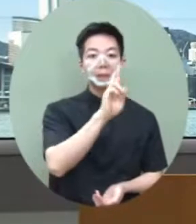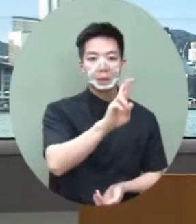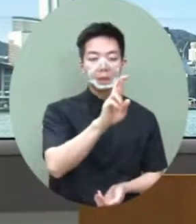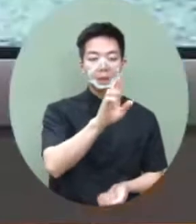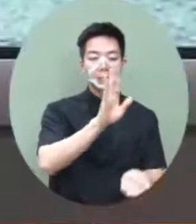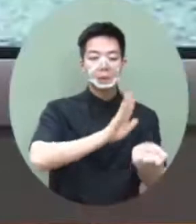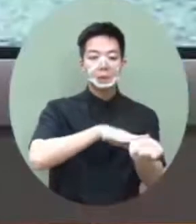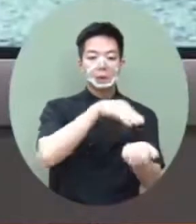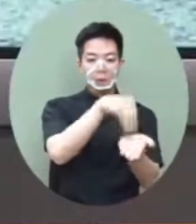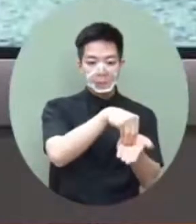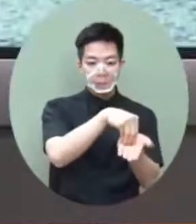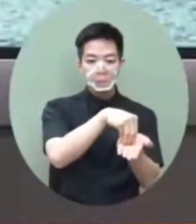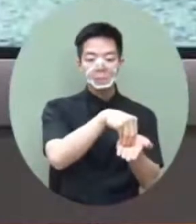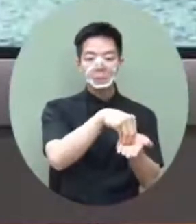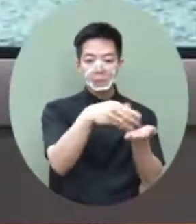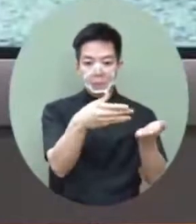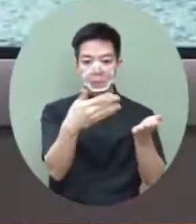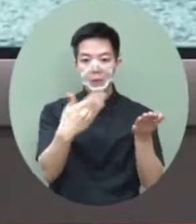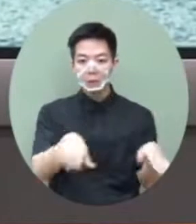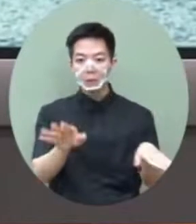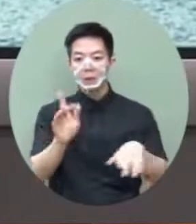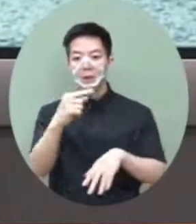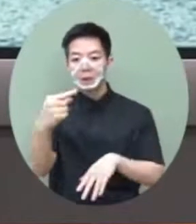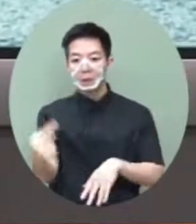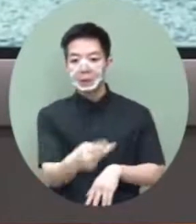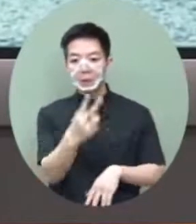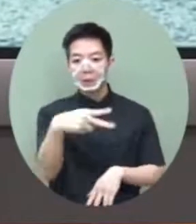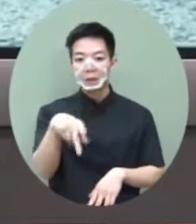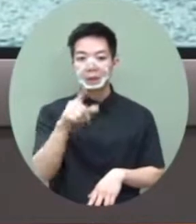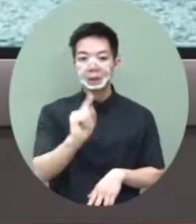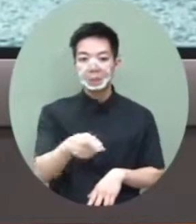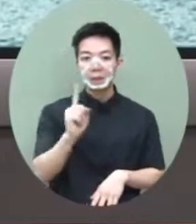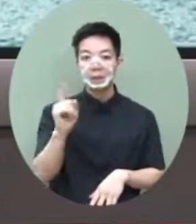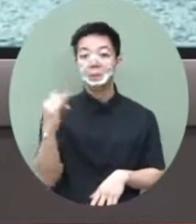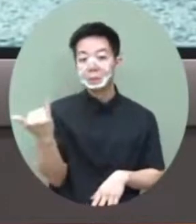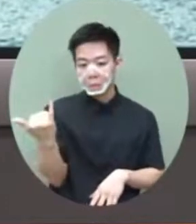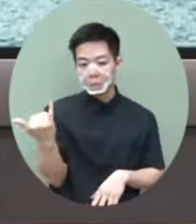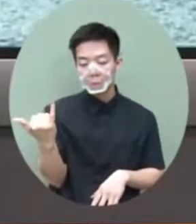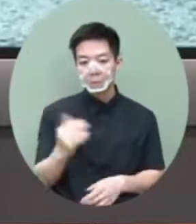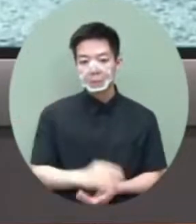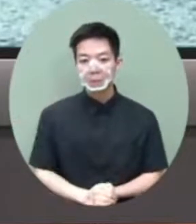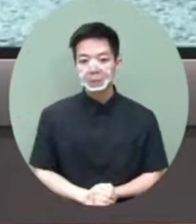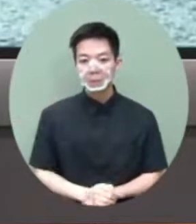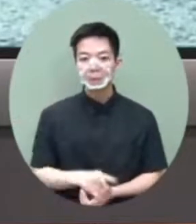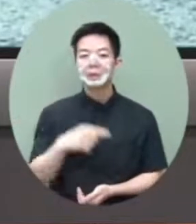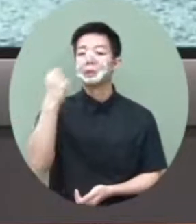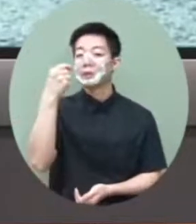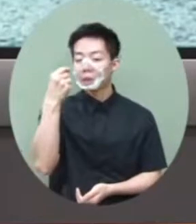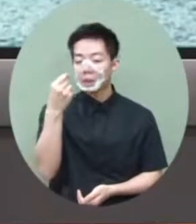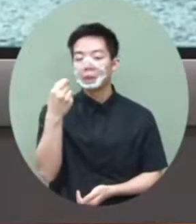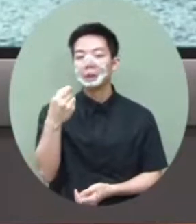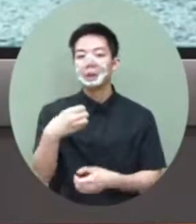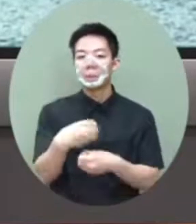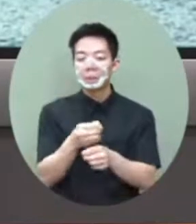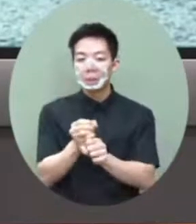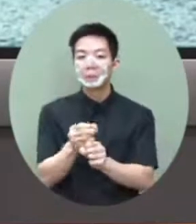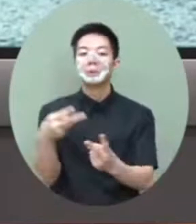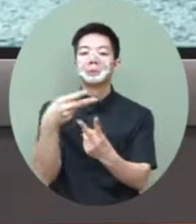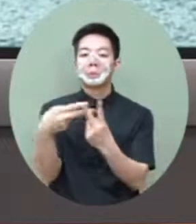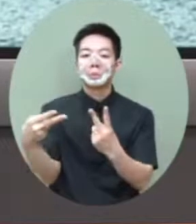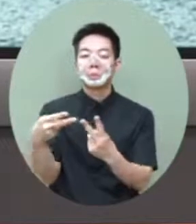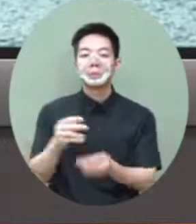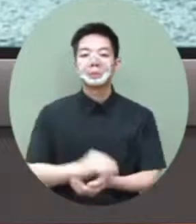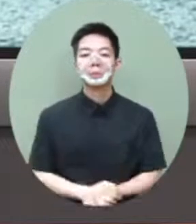from Dr. Chang. We have received 7,966 PCR confirmed cases and 12,116